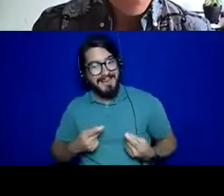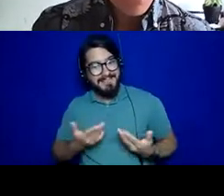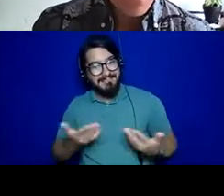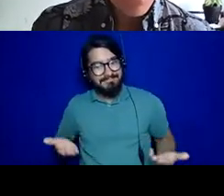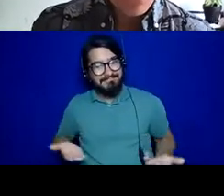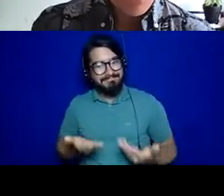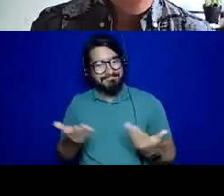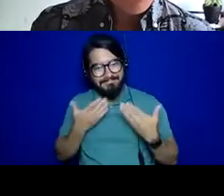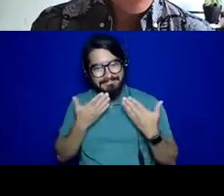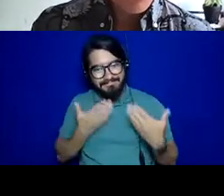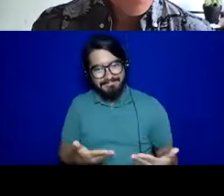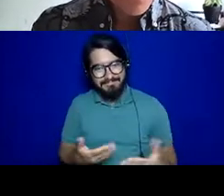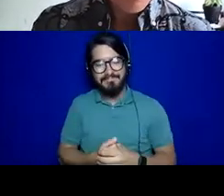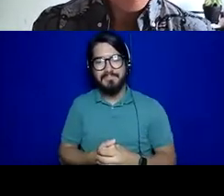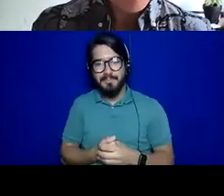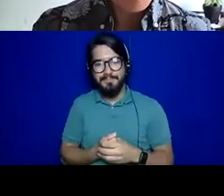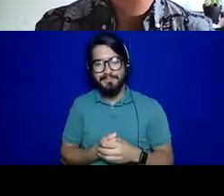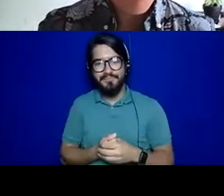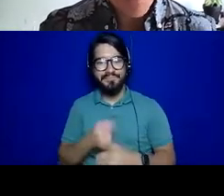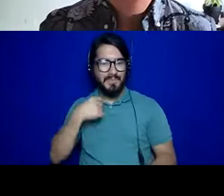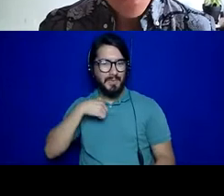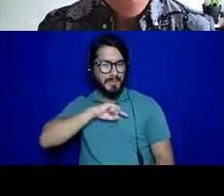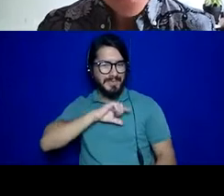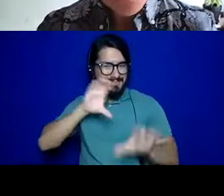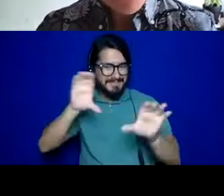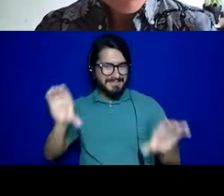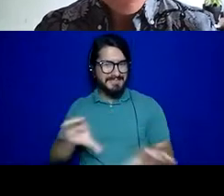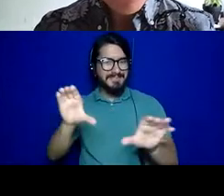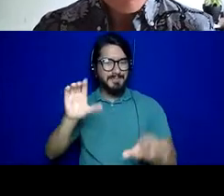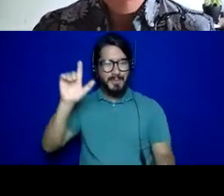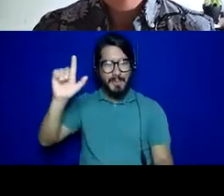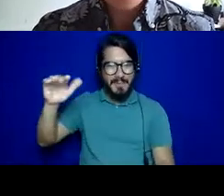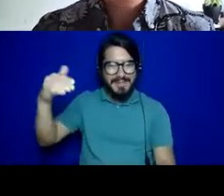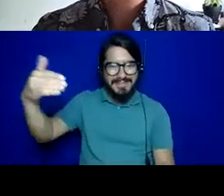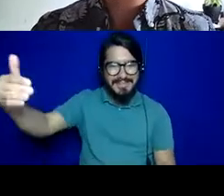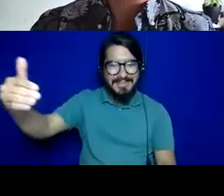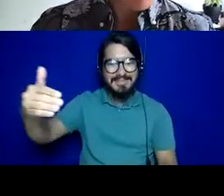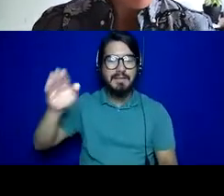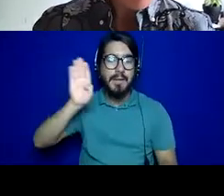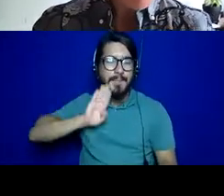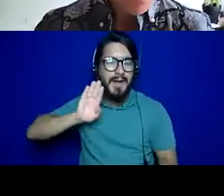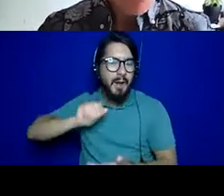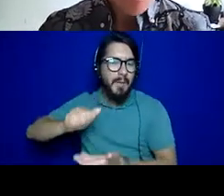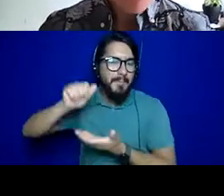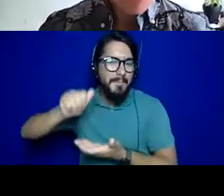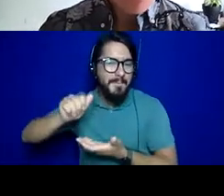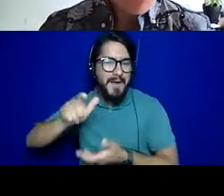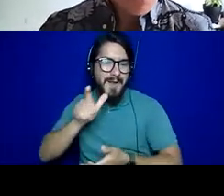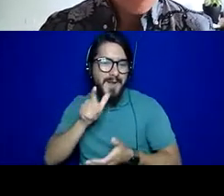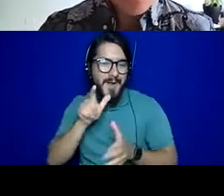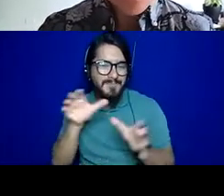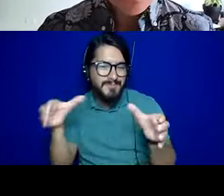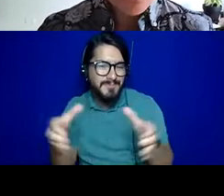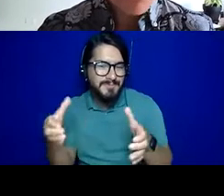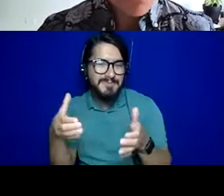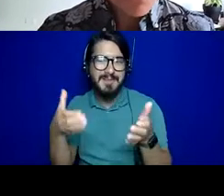We are gonna do a couple more like brown bag sessions in the future, probably in September now. And